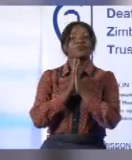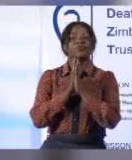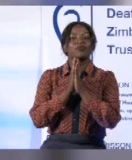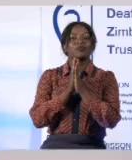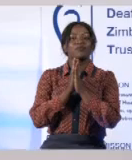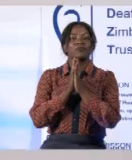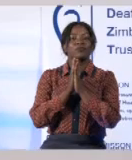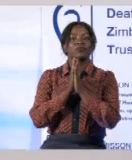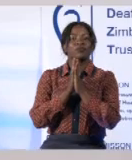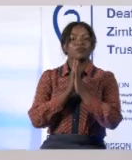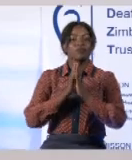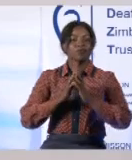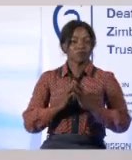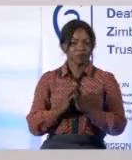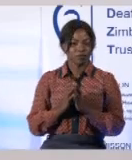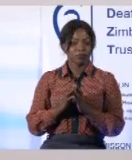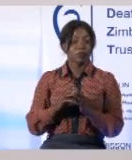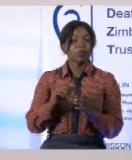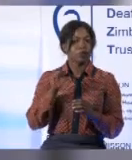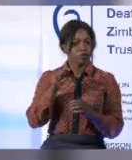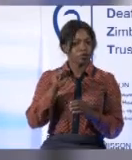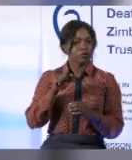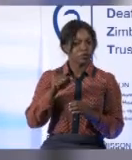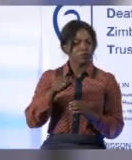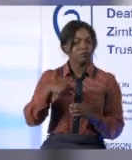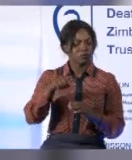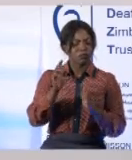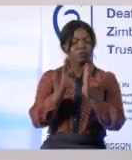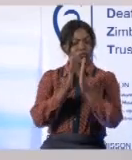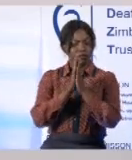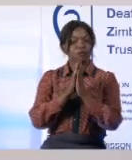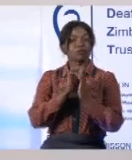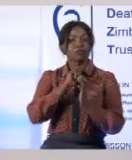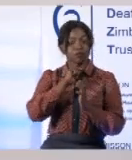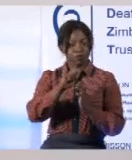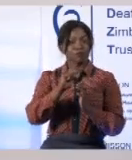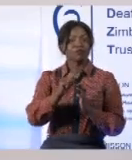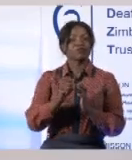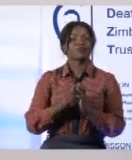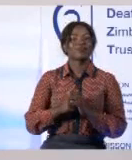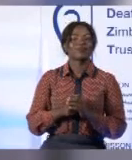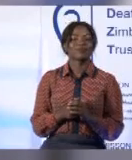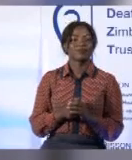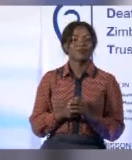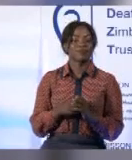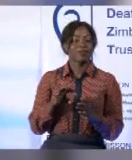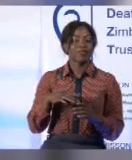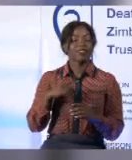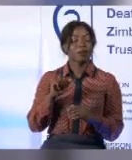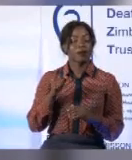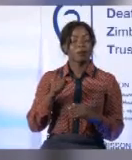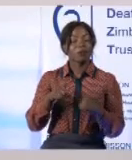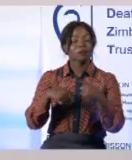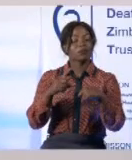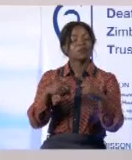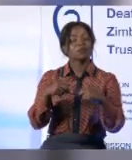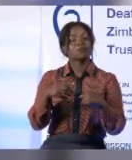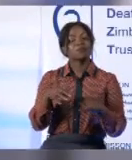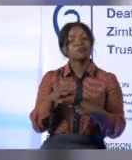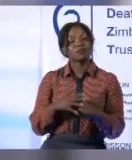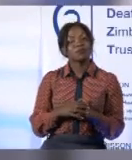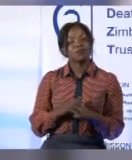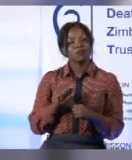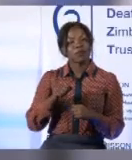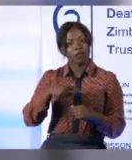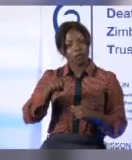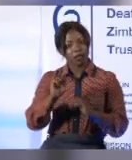You are a practicing Christian? Yeah, of course. Okay, I like the way you say, of course. Okay, but carry on. Yeah, I'm a Christian.